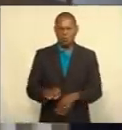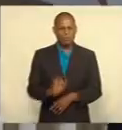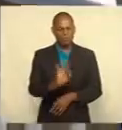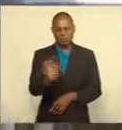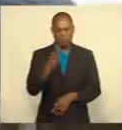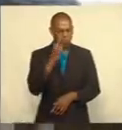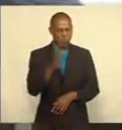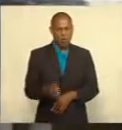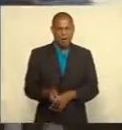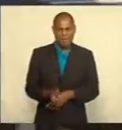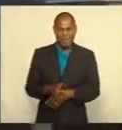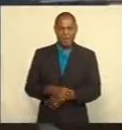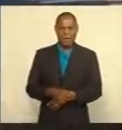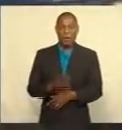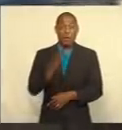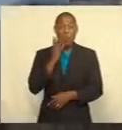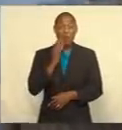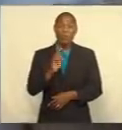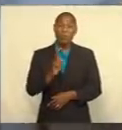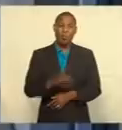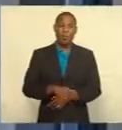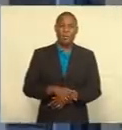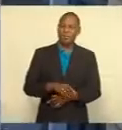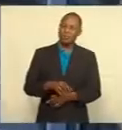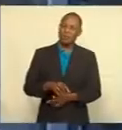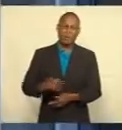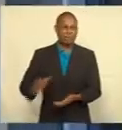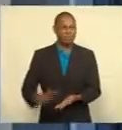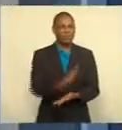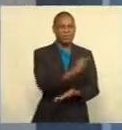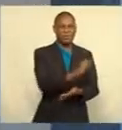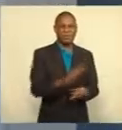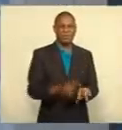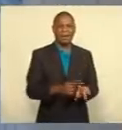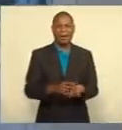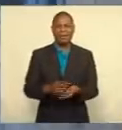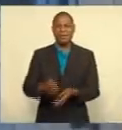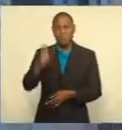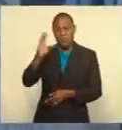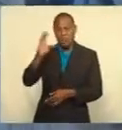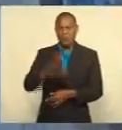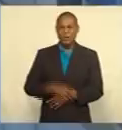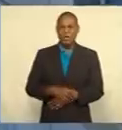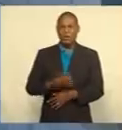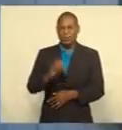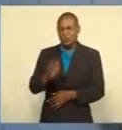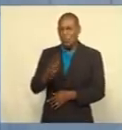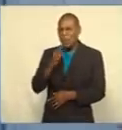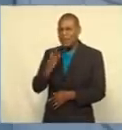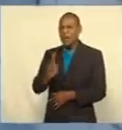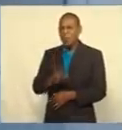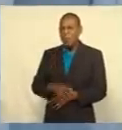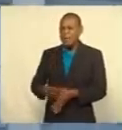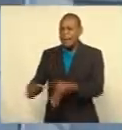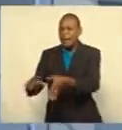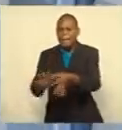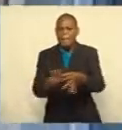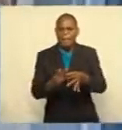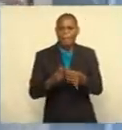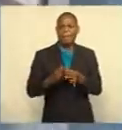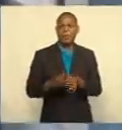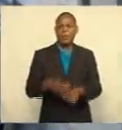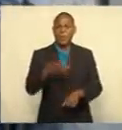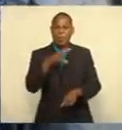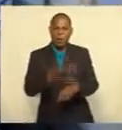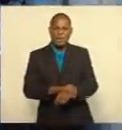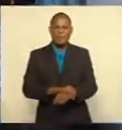while Downs was away in the Marshall Islands. He testified that Lusaka kept bragging about his connections with the police and criminals and that